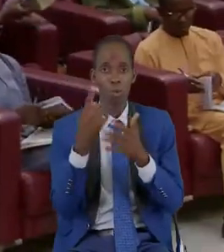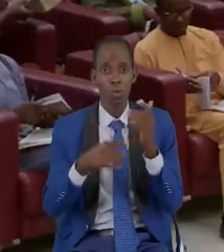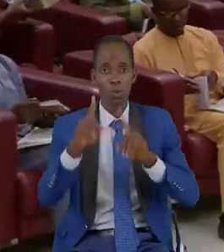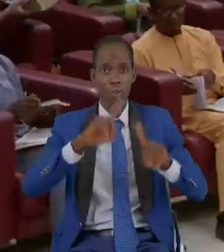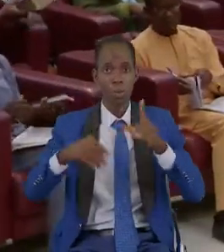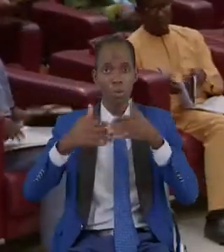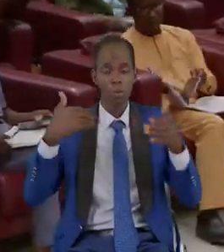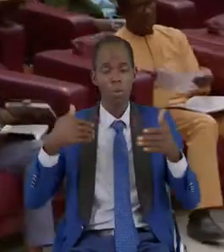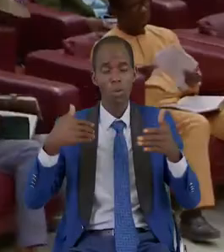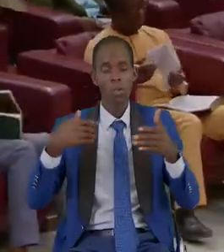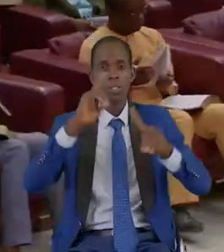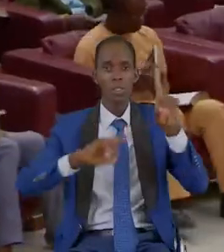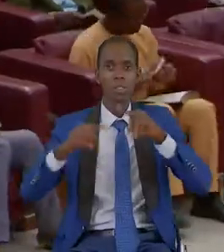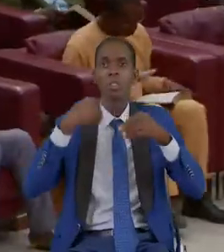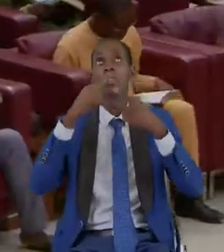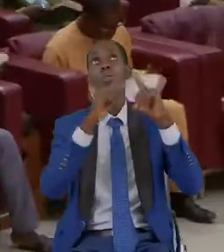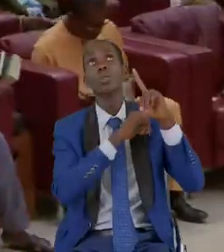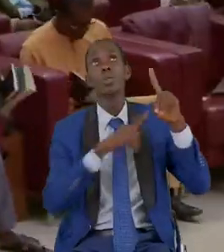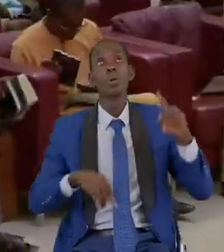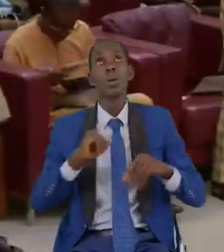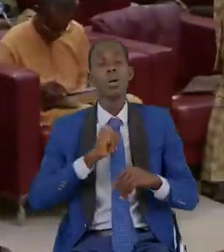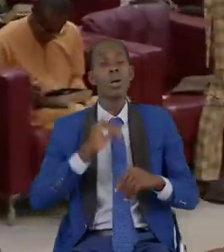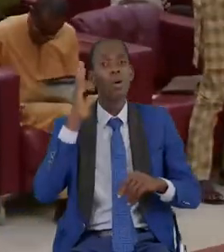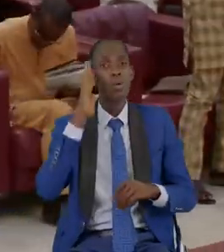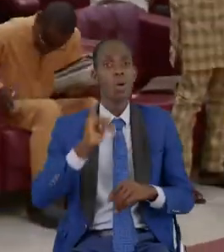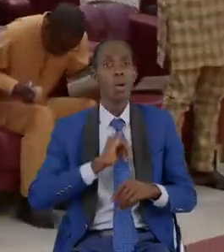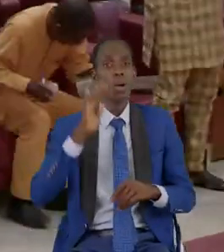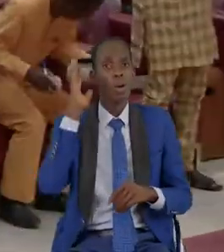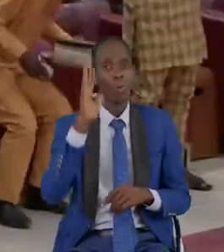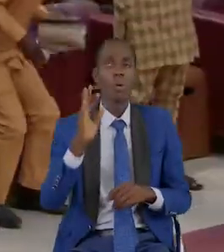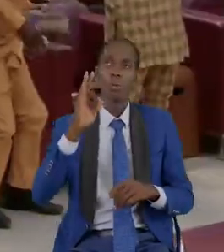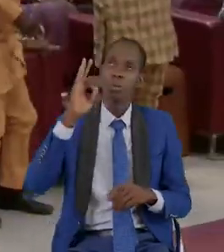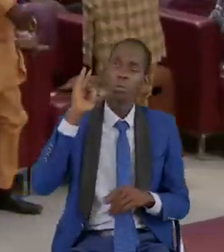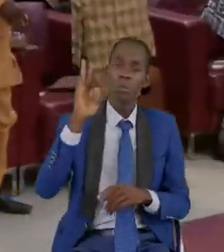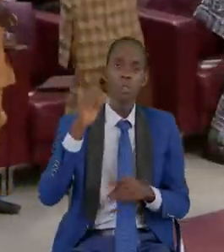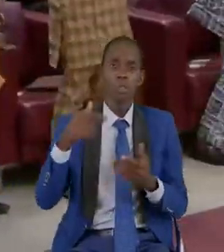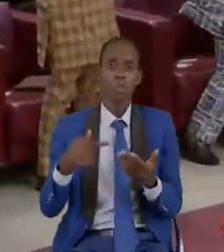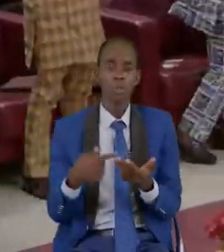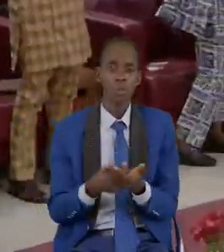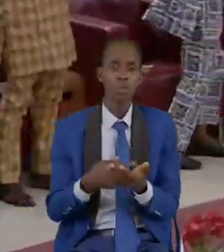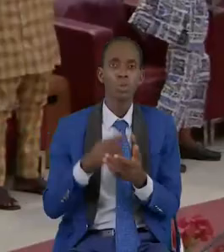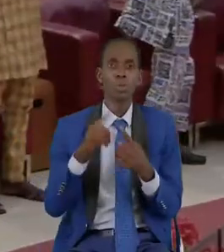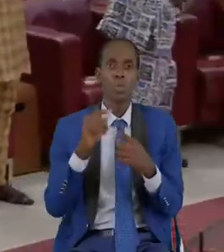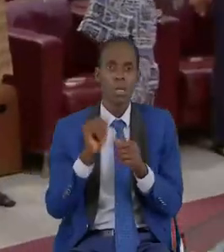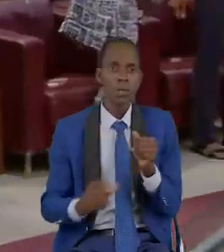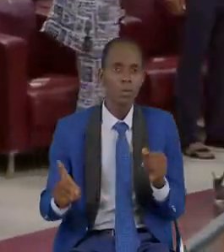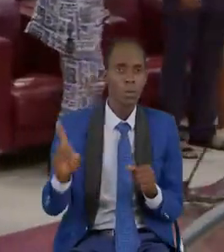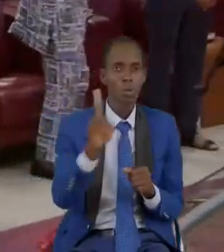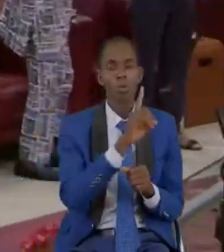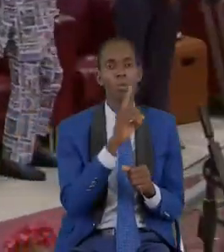I will. I will preach the gospel to every creature I come across. No fear of